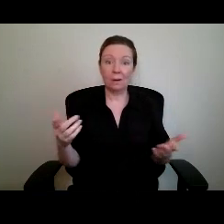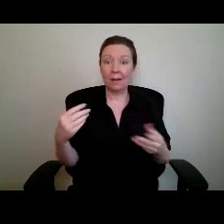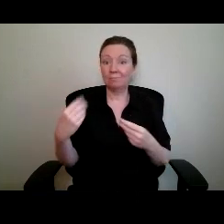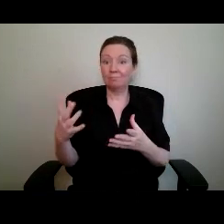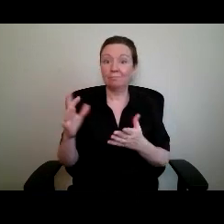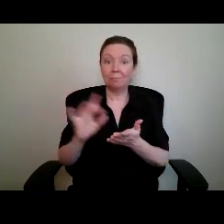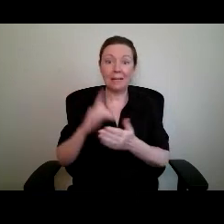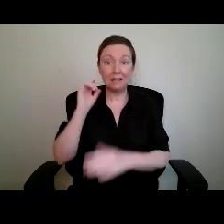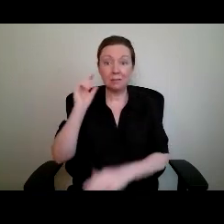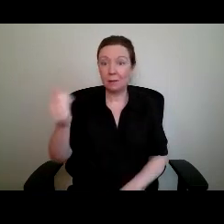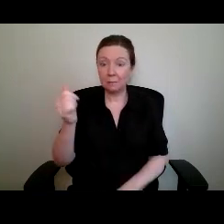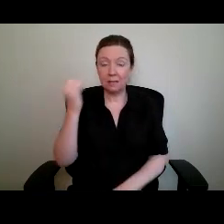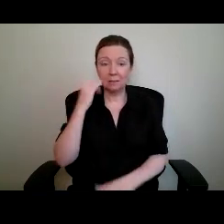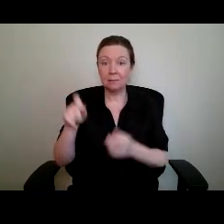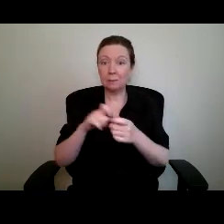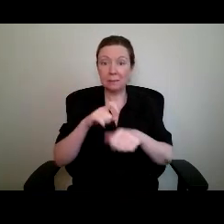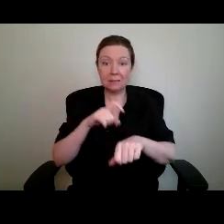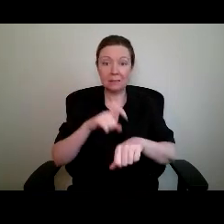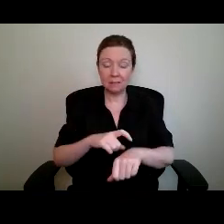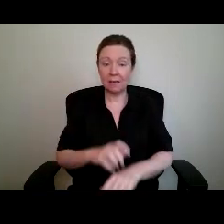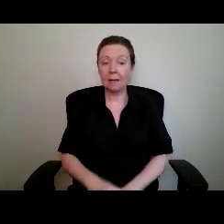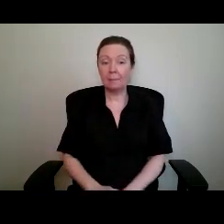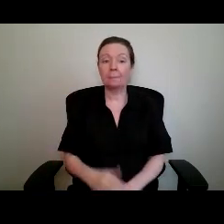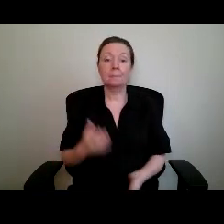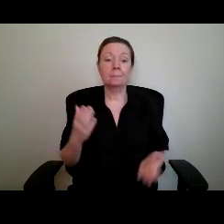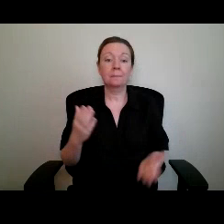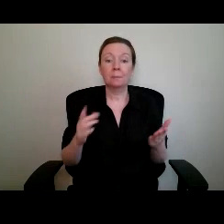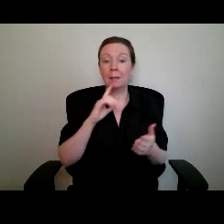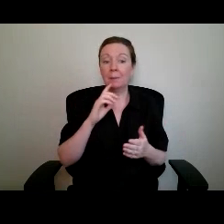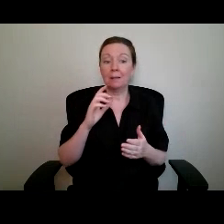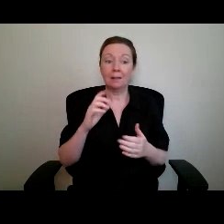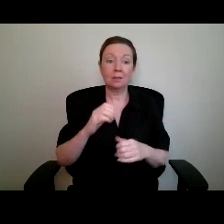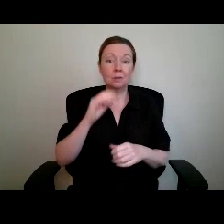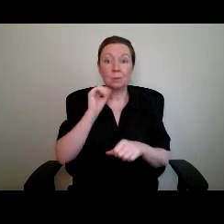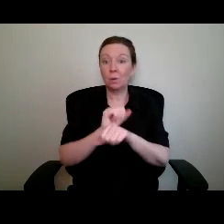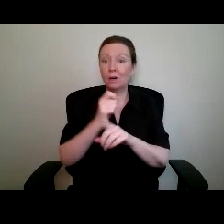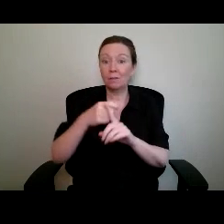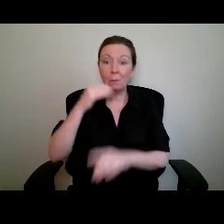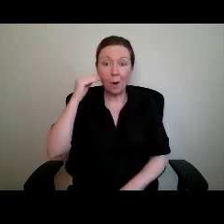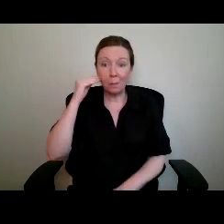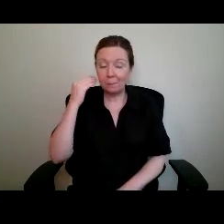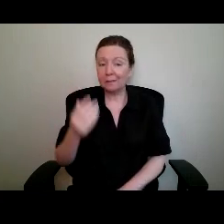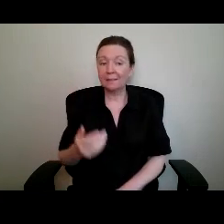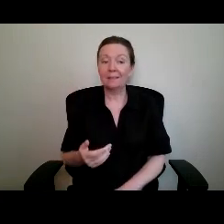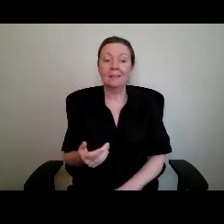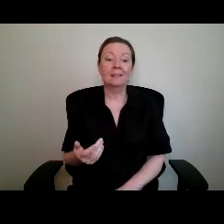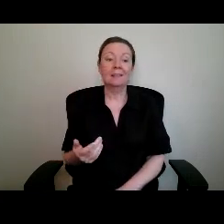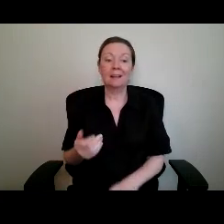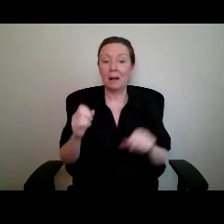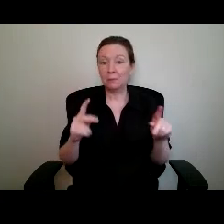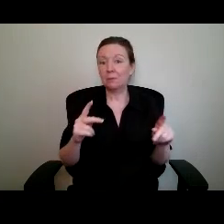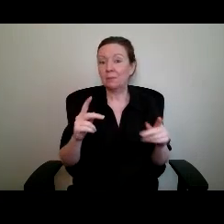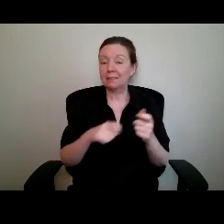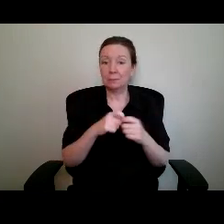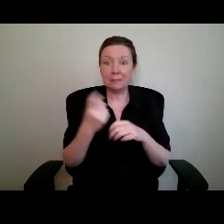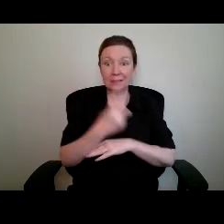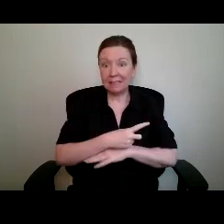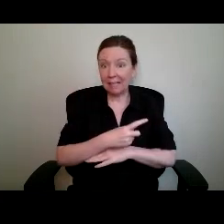medication if it was at a certain time. Maybe there's telework opportunities, ways to work from home on certain days.